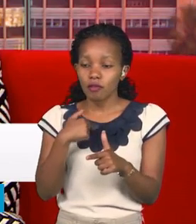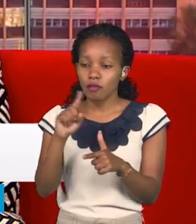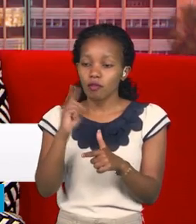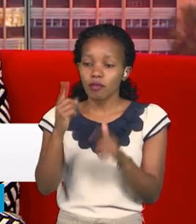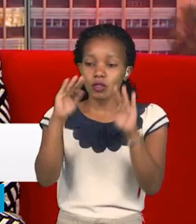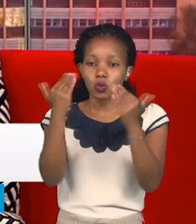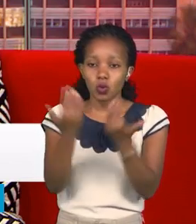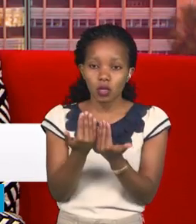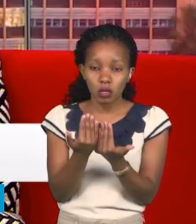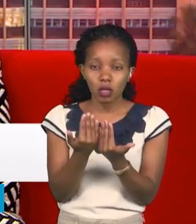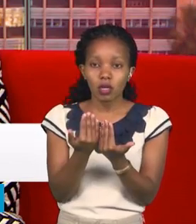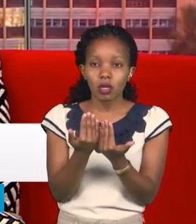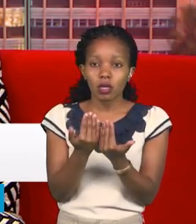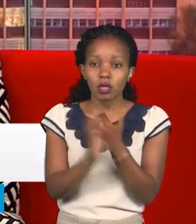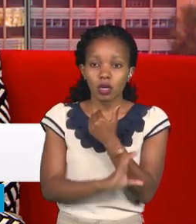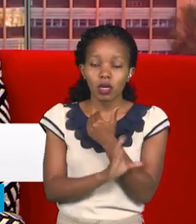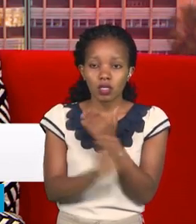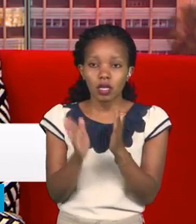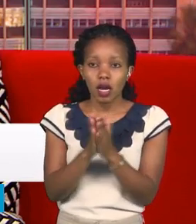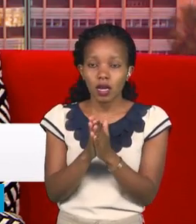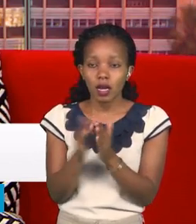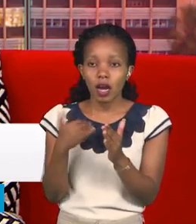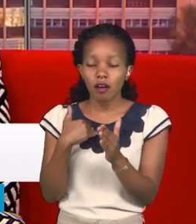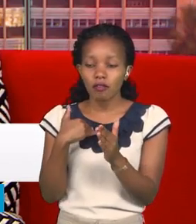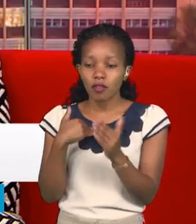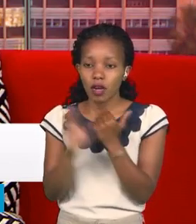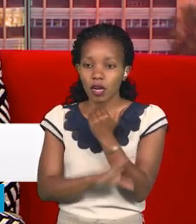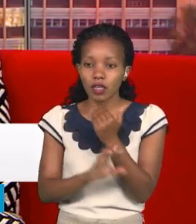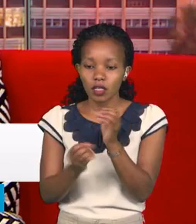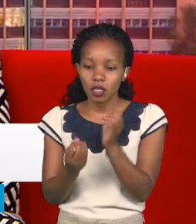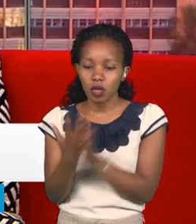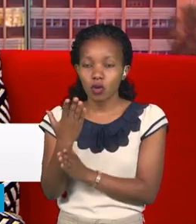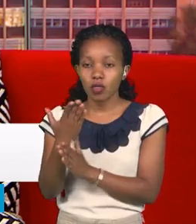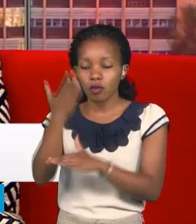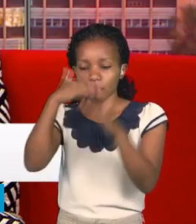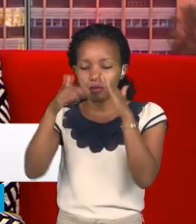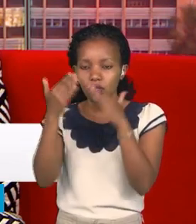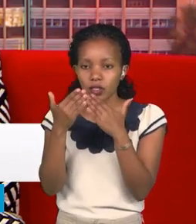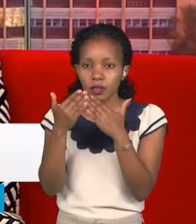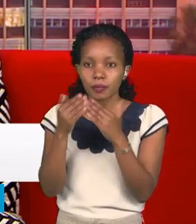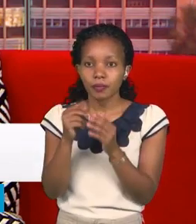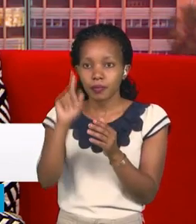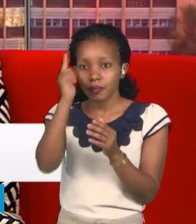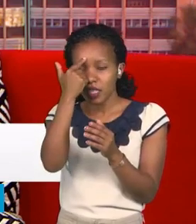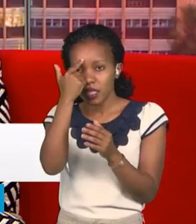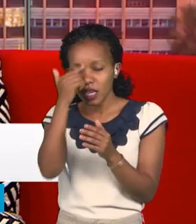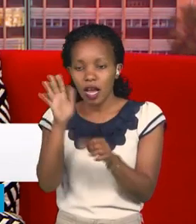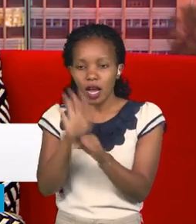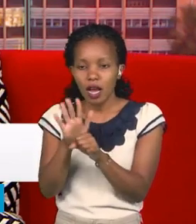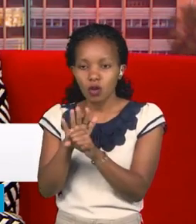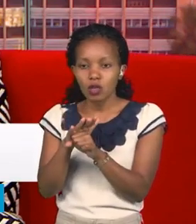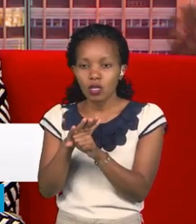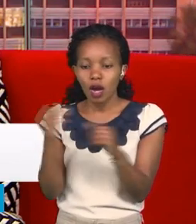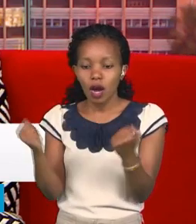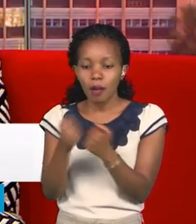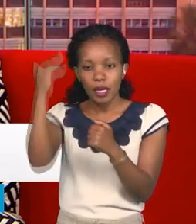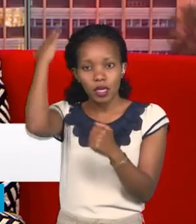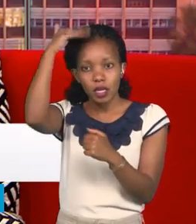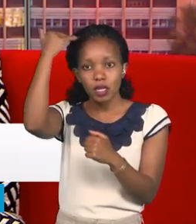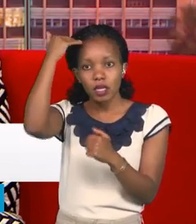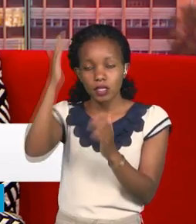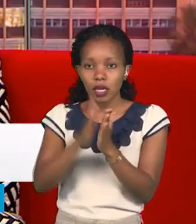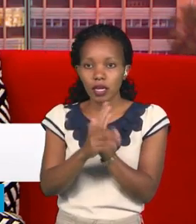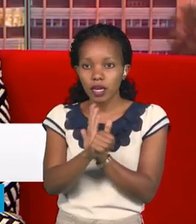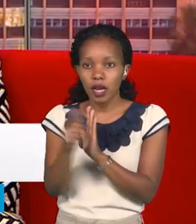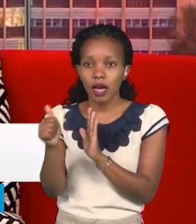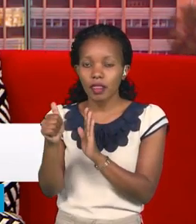are in the saturated phase. And there are countries with a growth phase like India, you know, Thailand, Korea, a lot is happening in Asia. Then you are